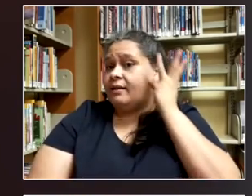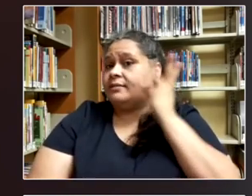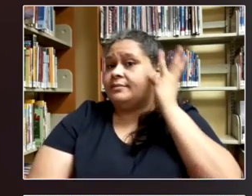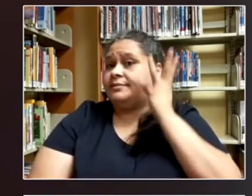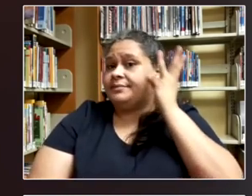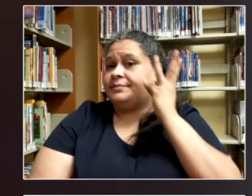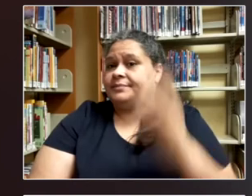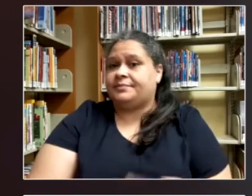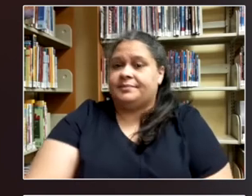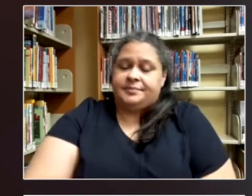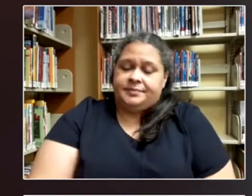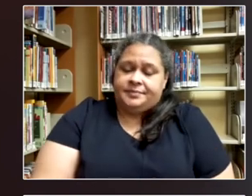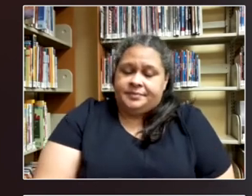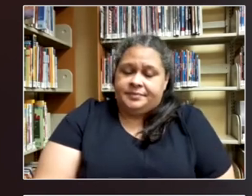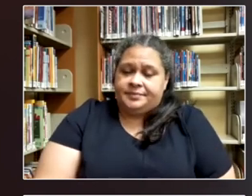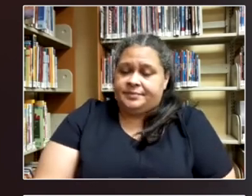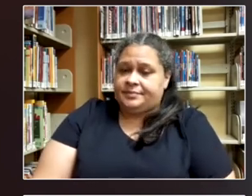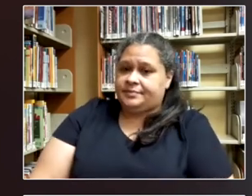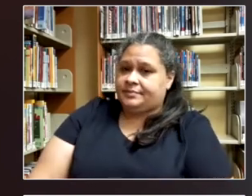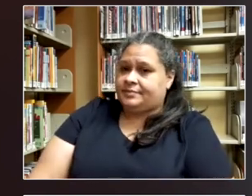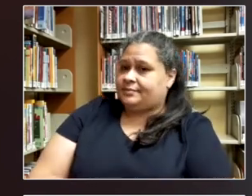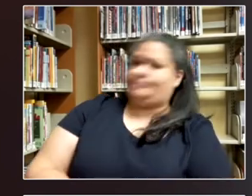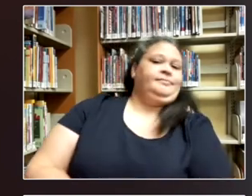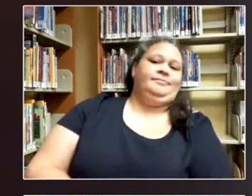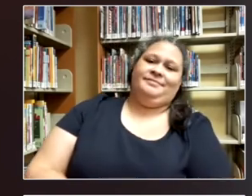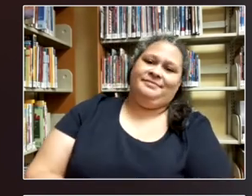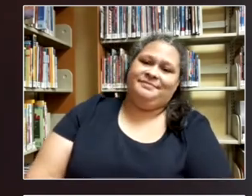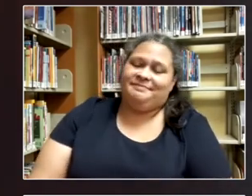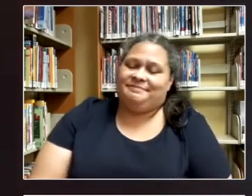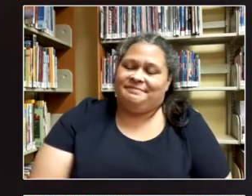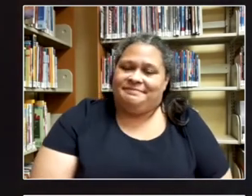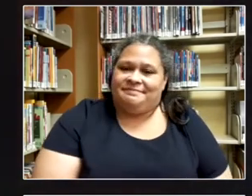Al sur, arroz fermentando en vino.